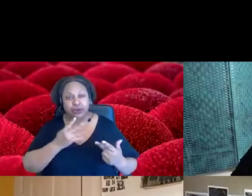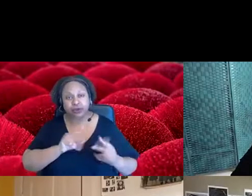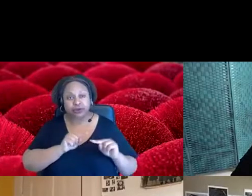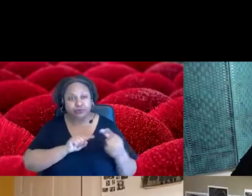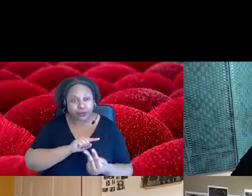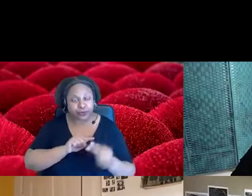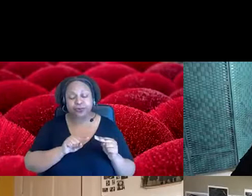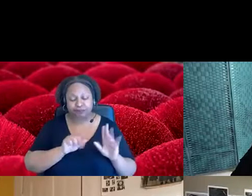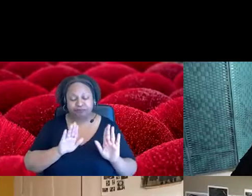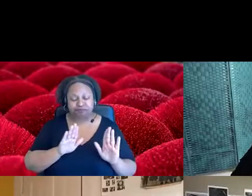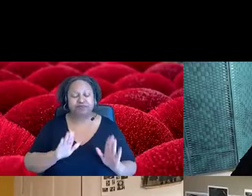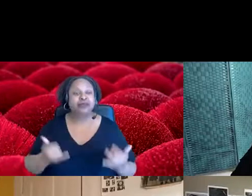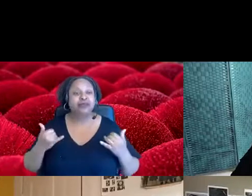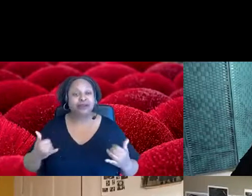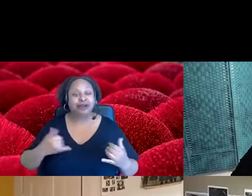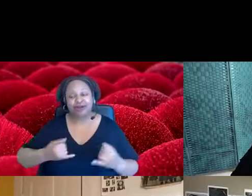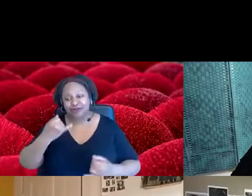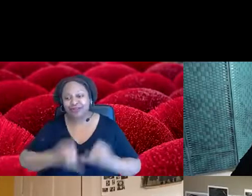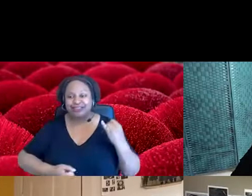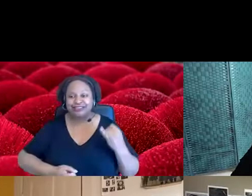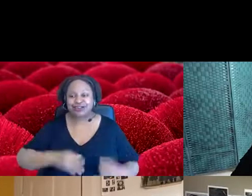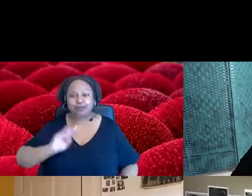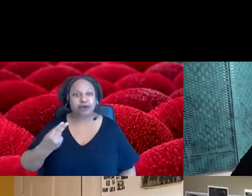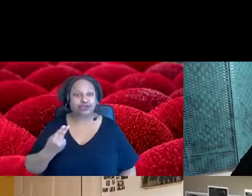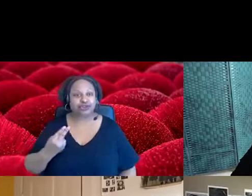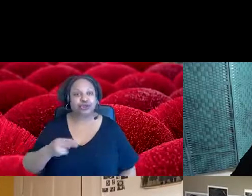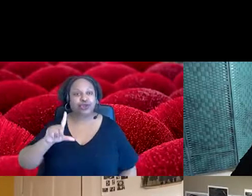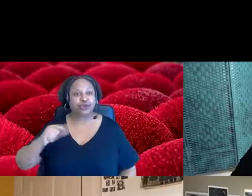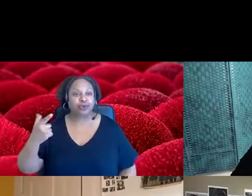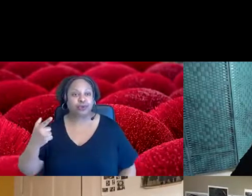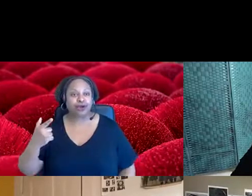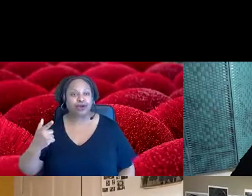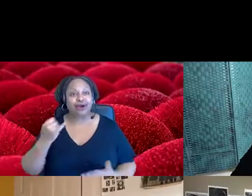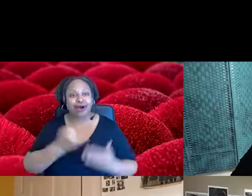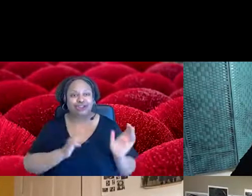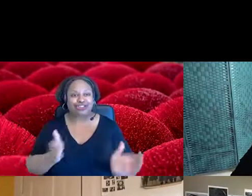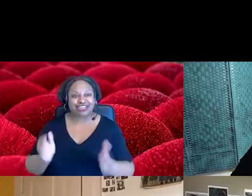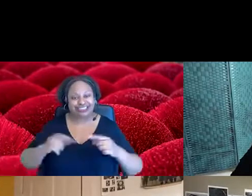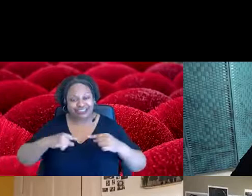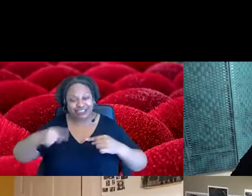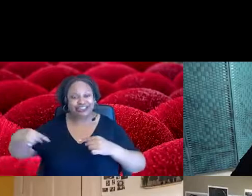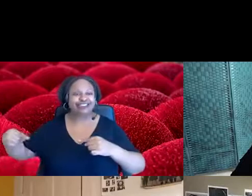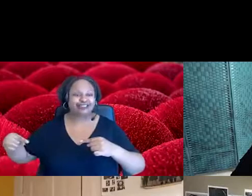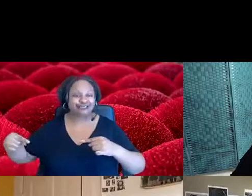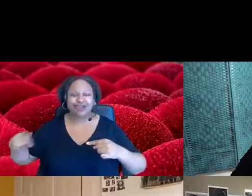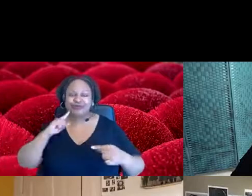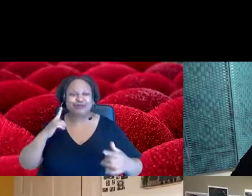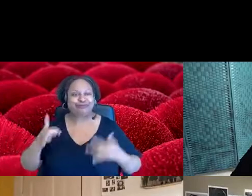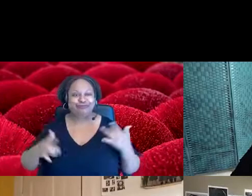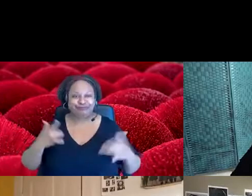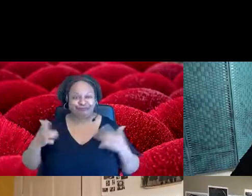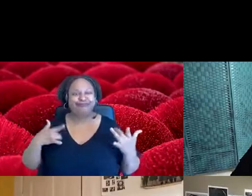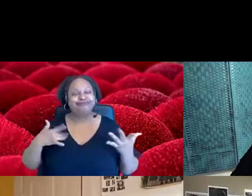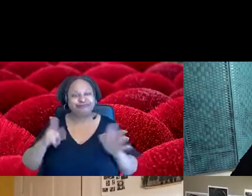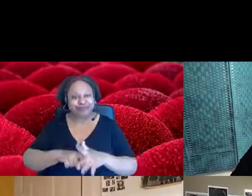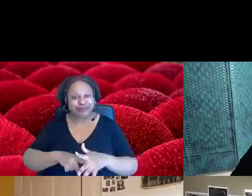final session in our March 2021 Arts Chats series. We've really been, you know, delighted to